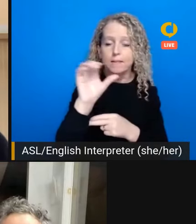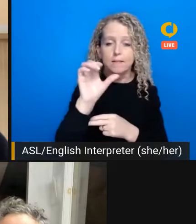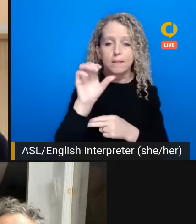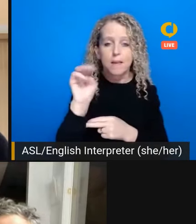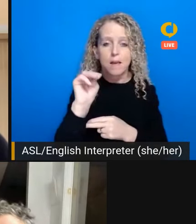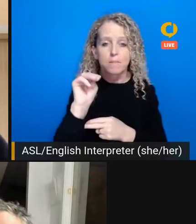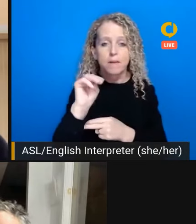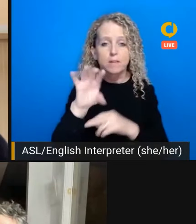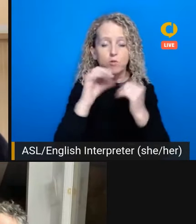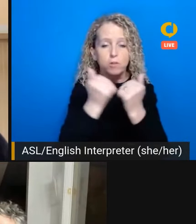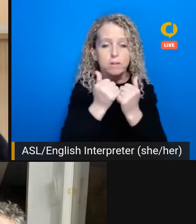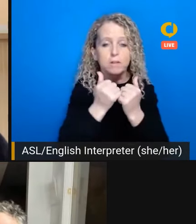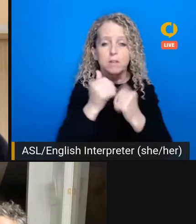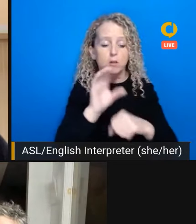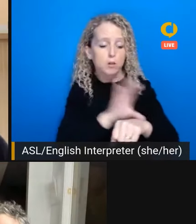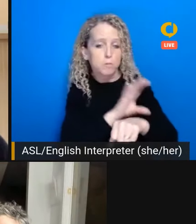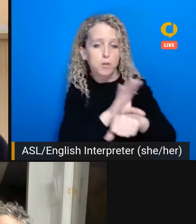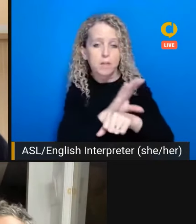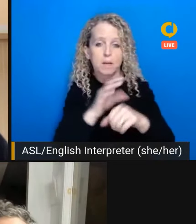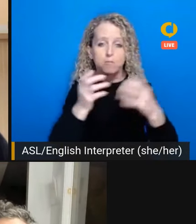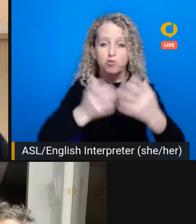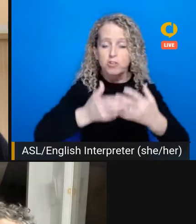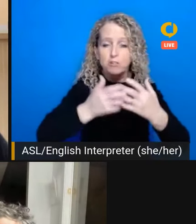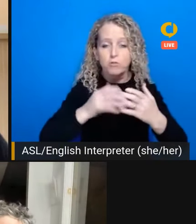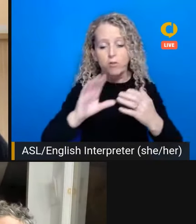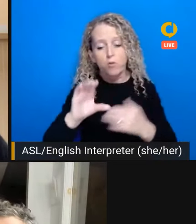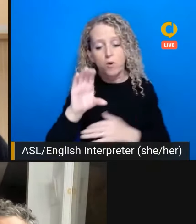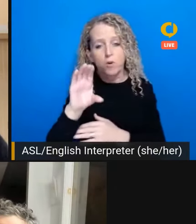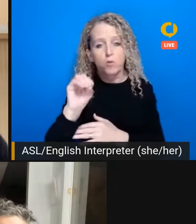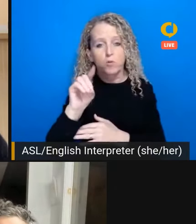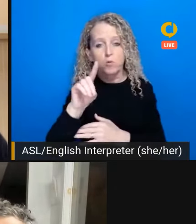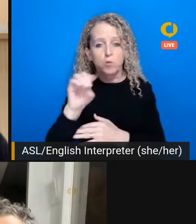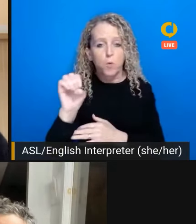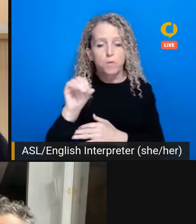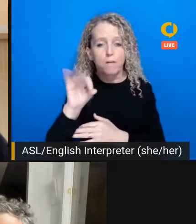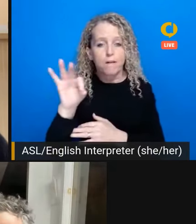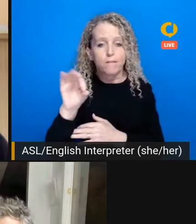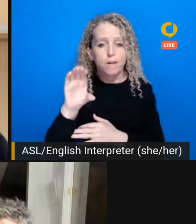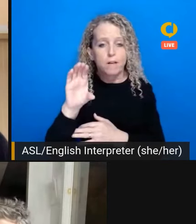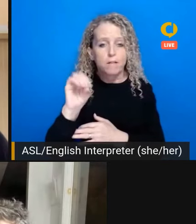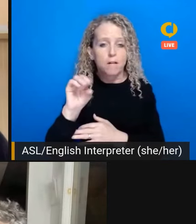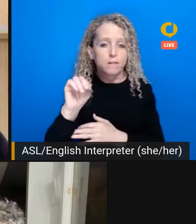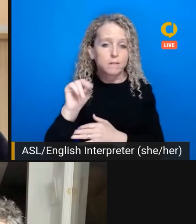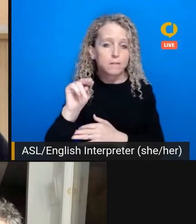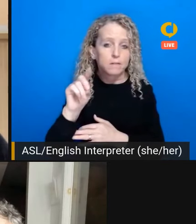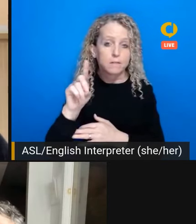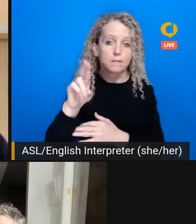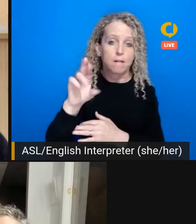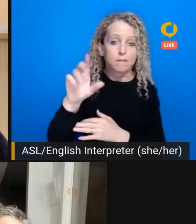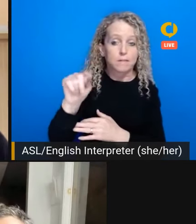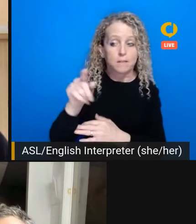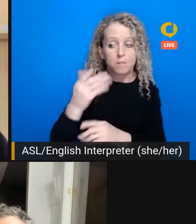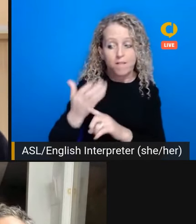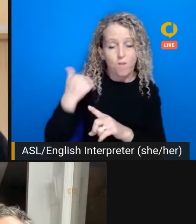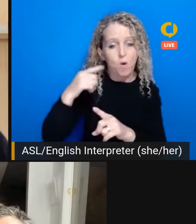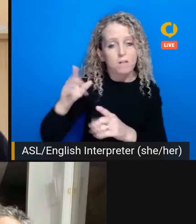for Computing Machinery Code of Ethical Conduct, which was just offered as a suggestion at the time.